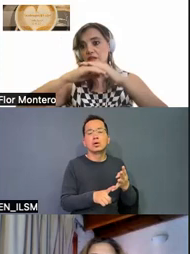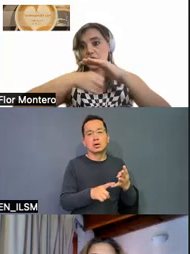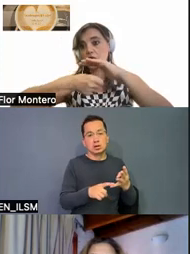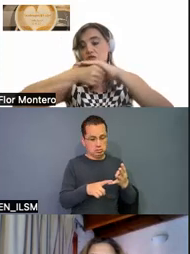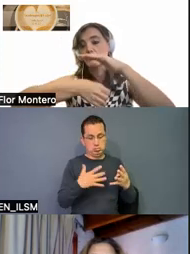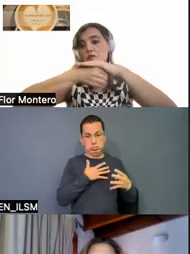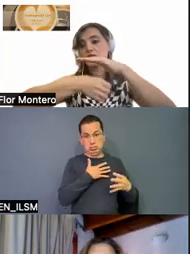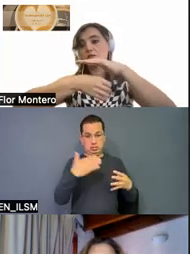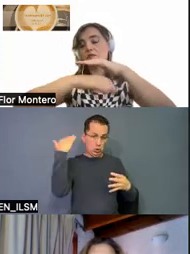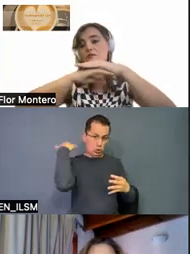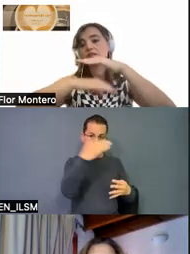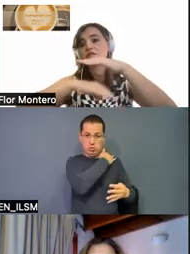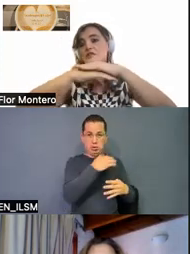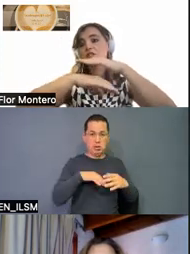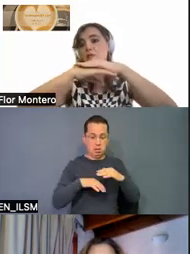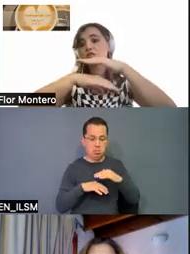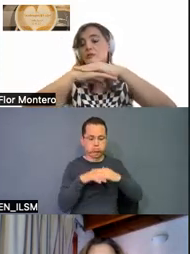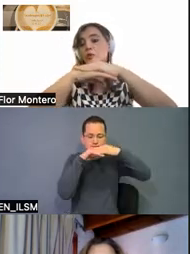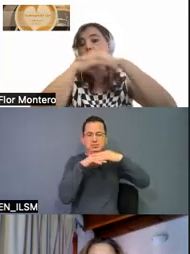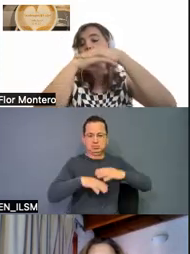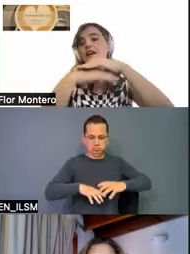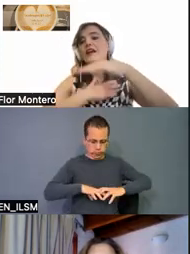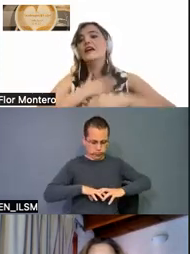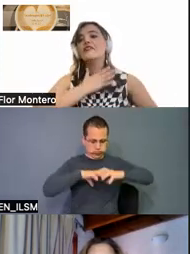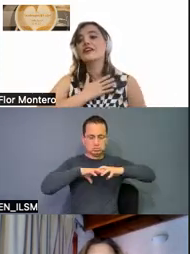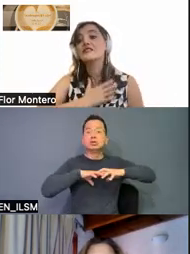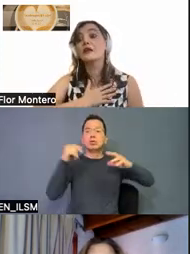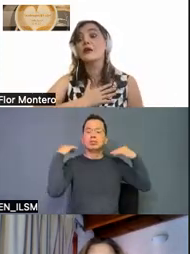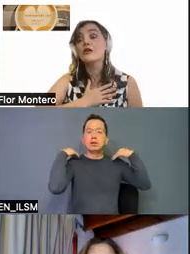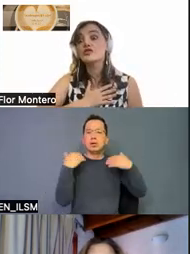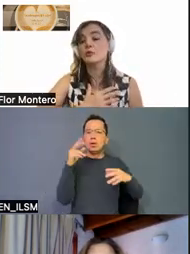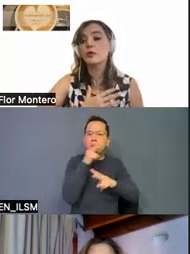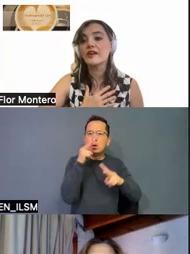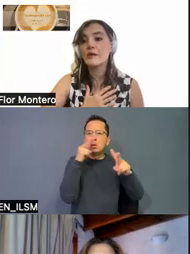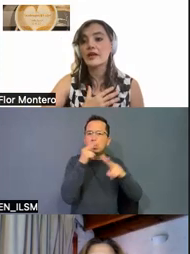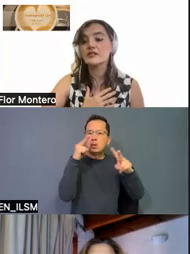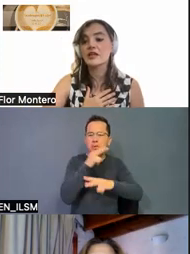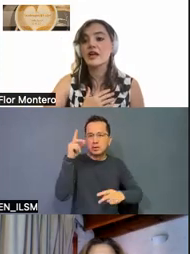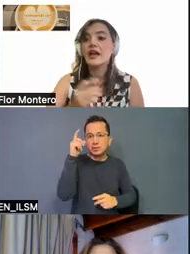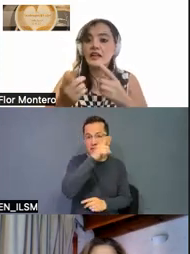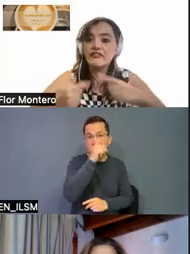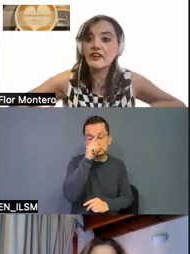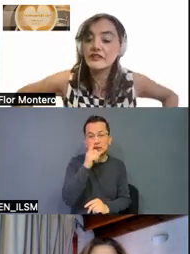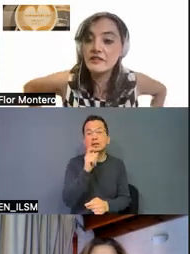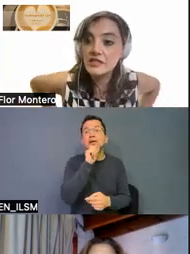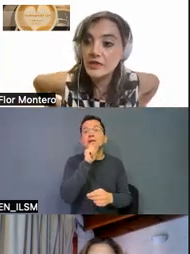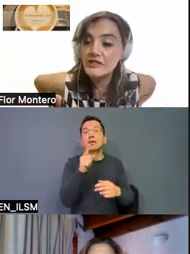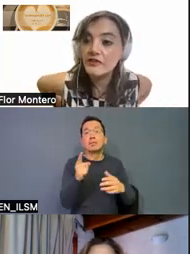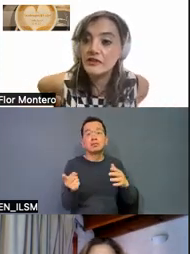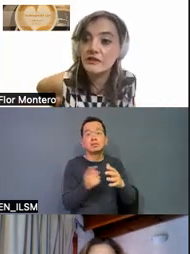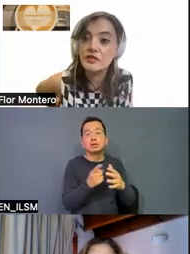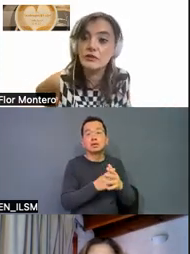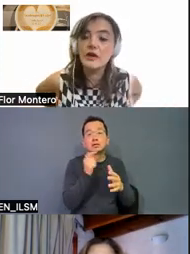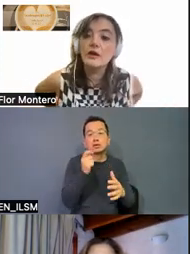is affected because the digestive system is not moving, it affects the lungs, your breathing capacity. And the final system